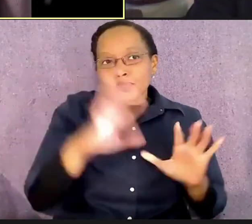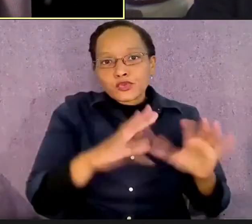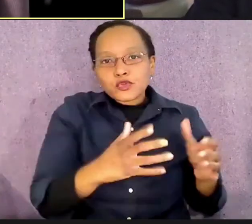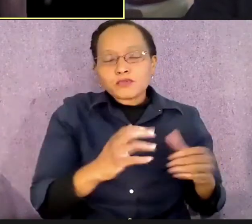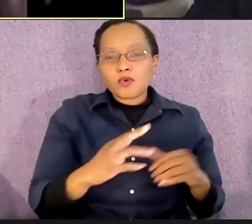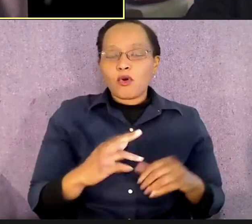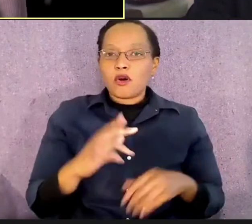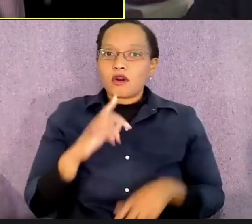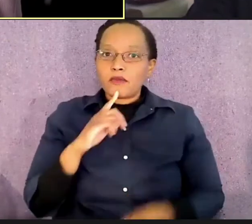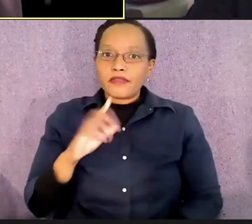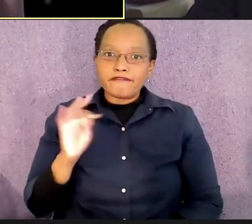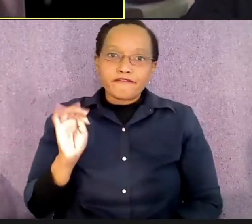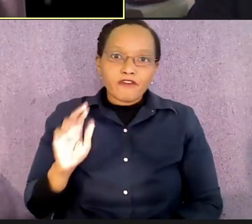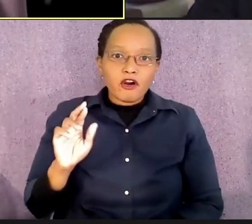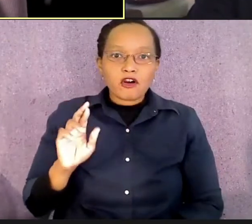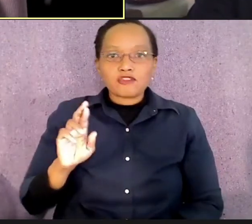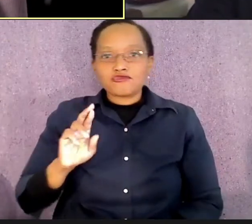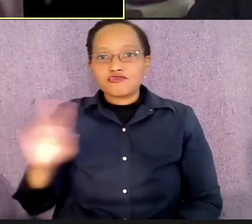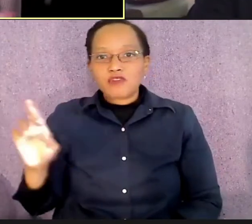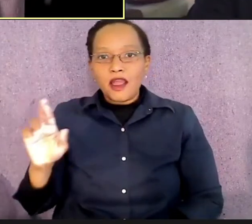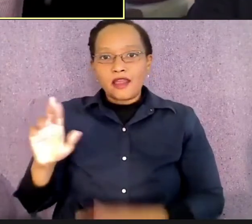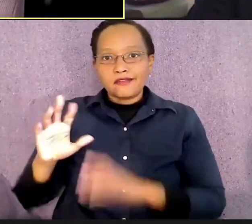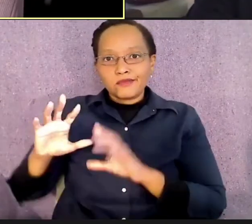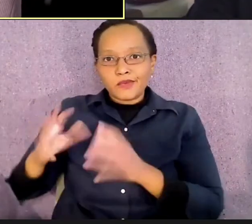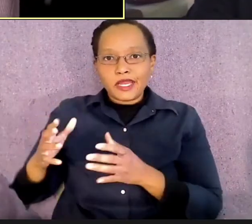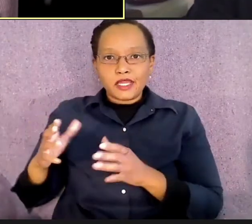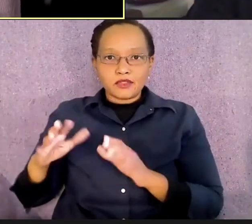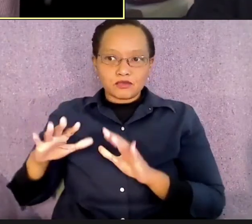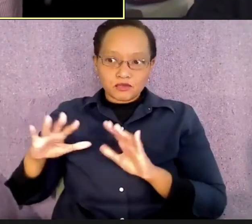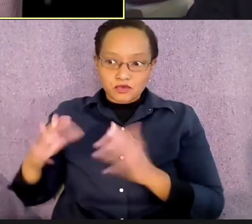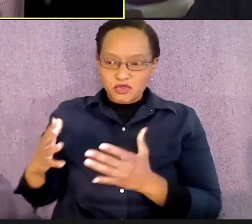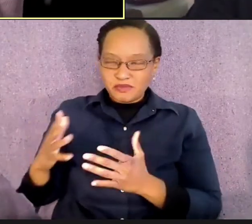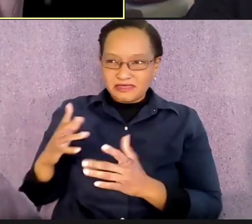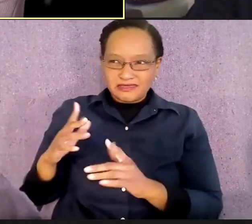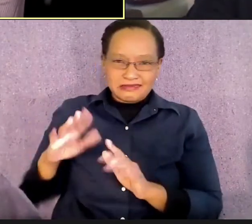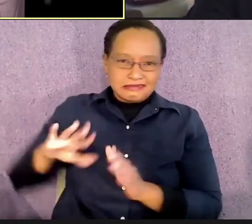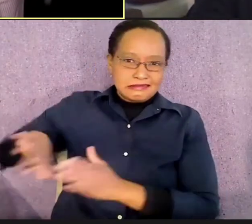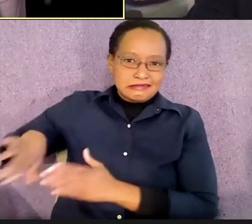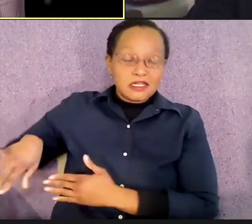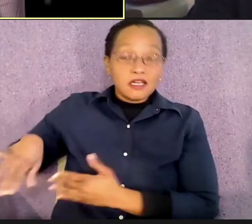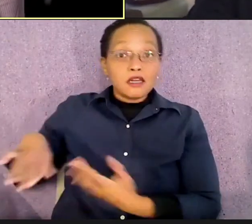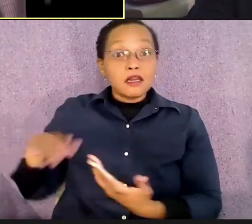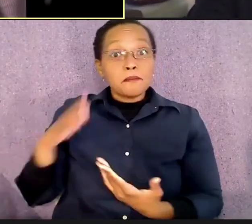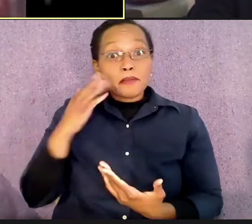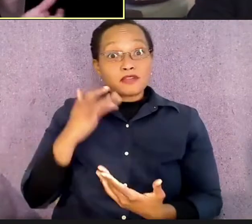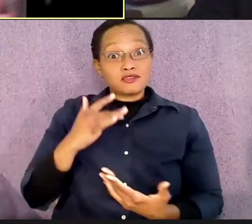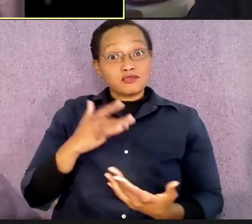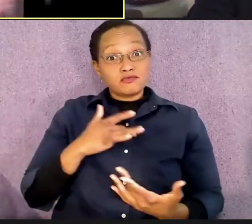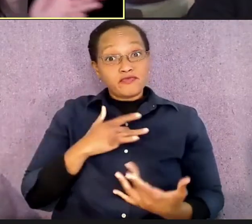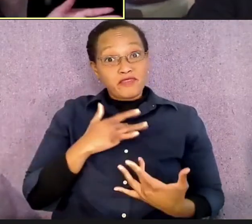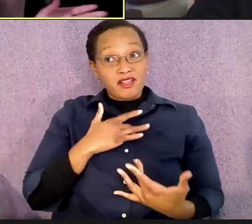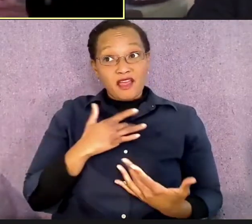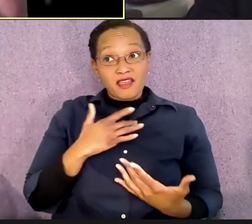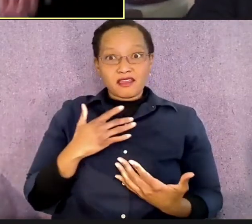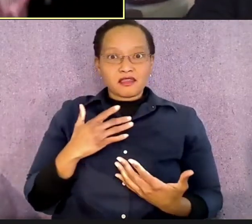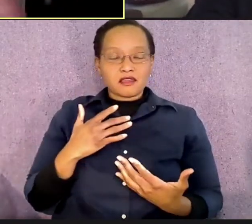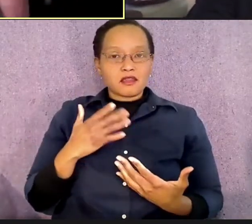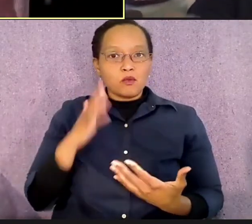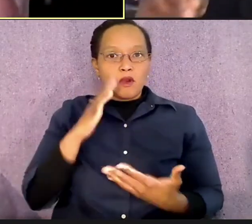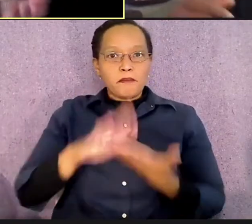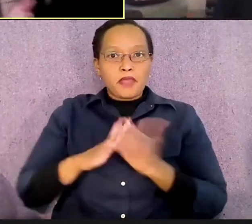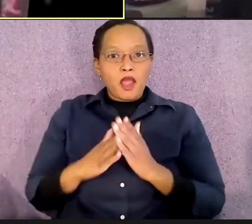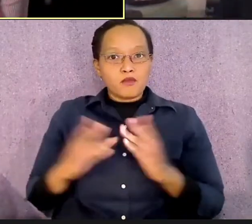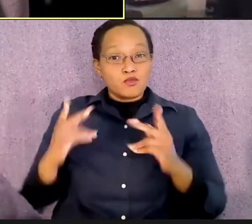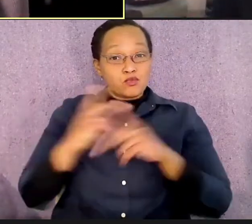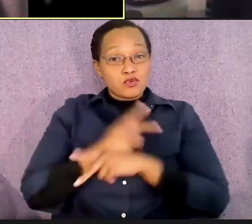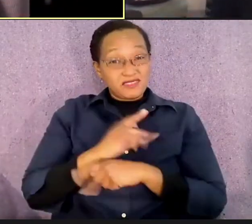that just by ignoring the problem it could get worse, or like I guess focusing attention to them, like it could perhaps get worse to the point where you